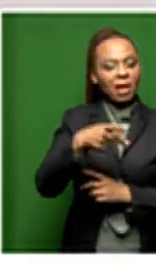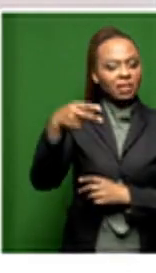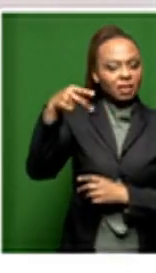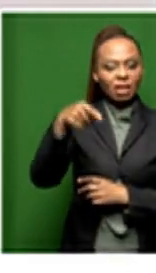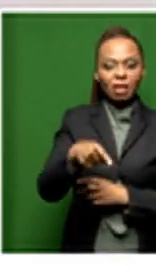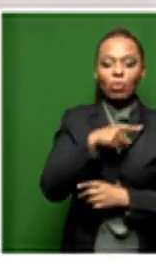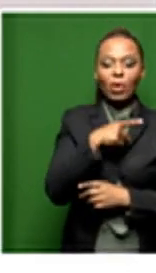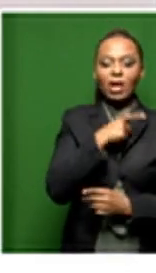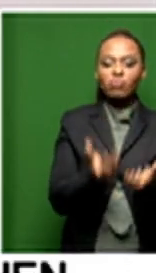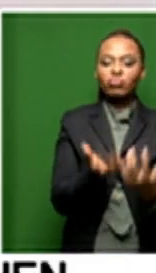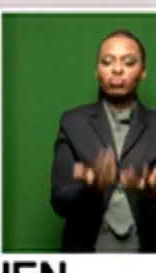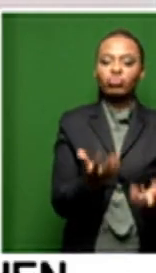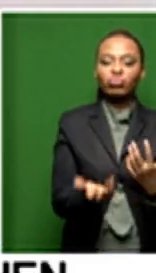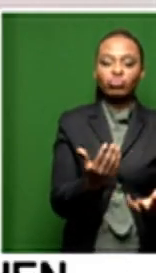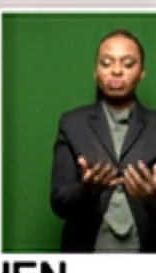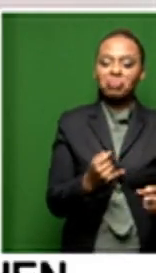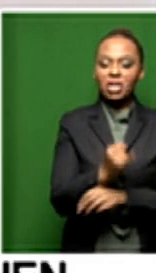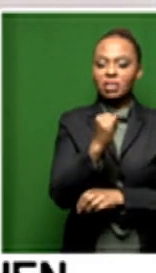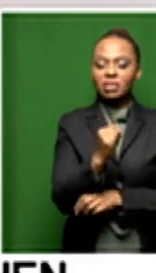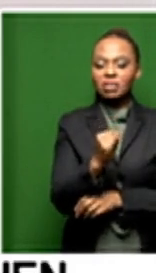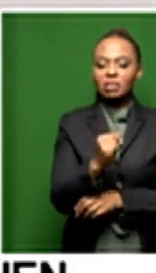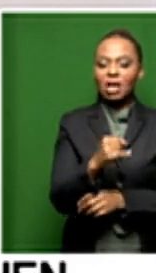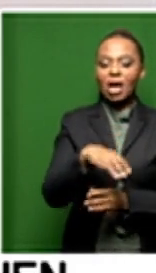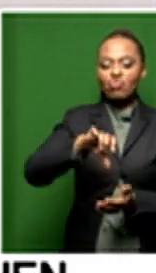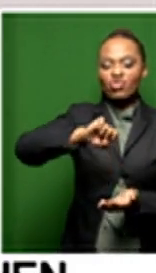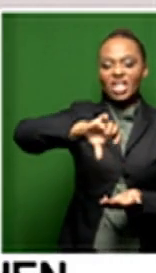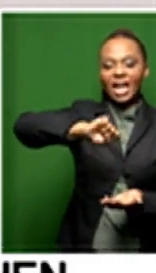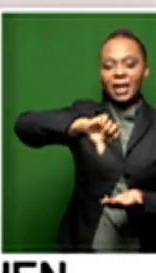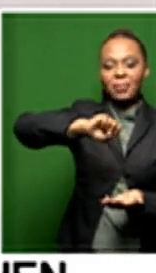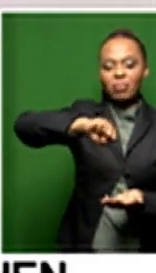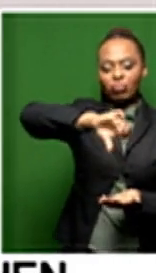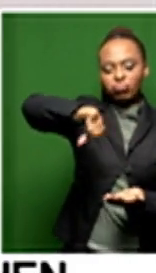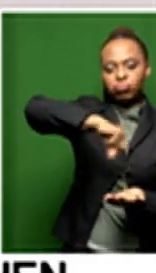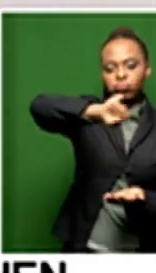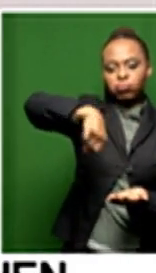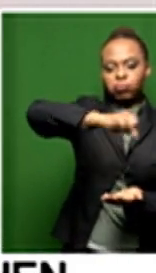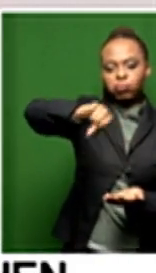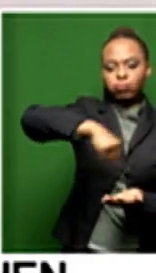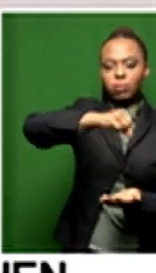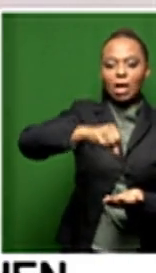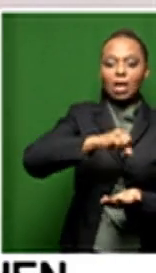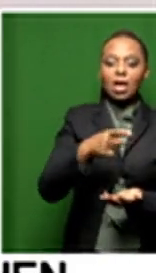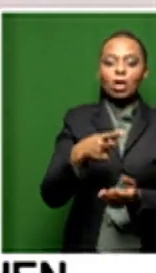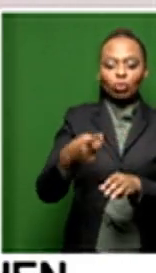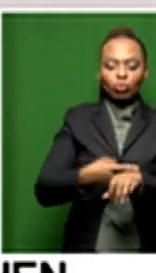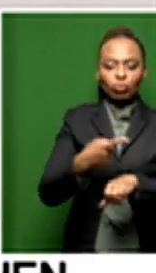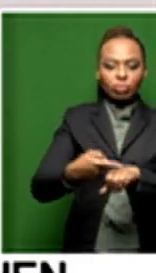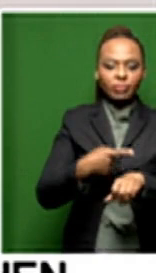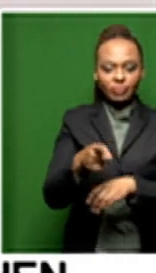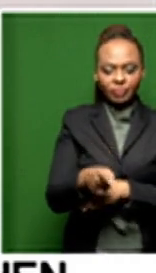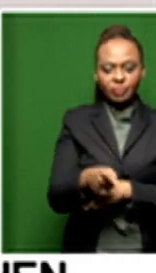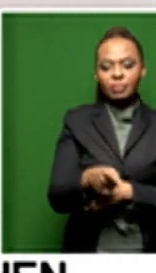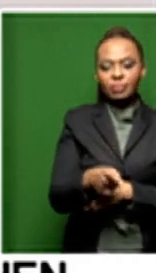on the stove, you add your cream or you add your tomatoes and you add your veggies, and that's a meal in less than 30 minutes and it